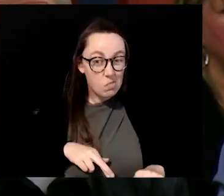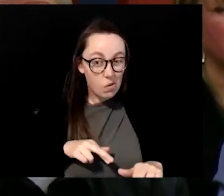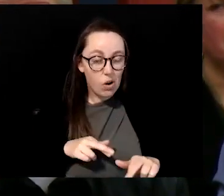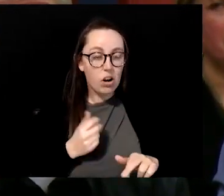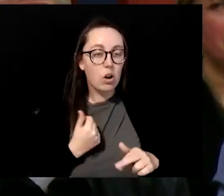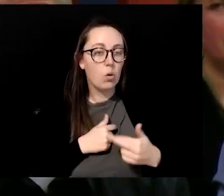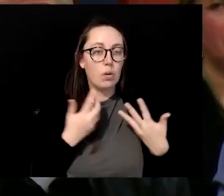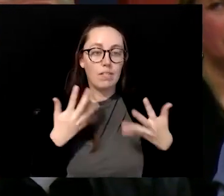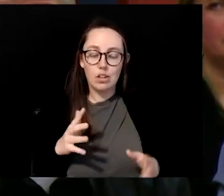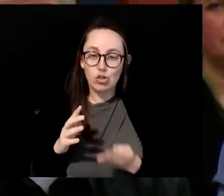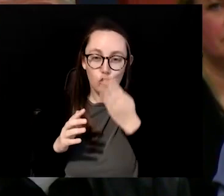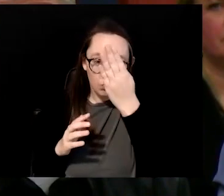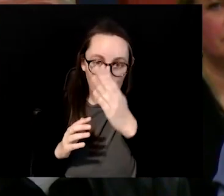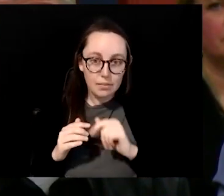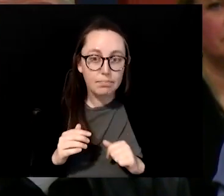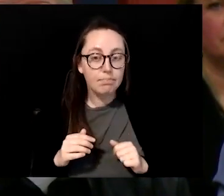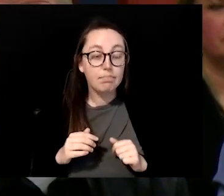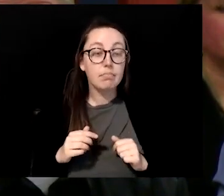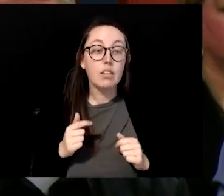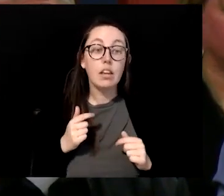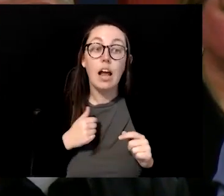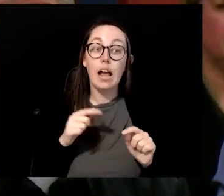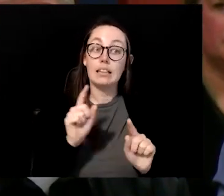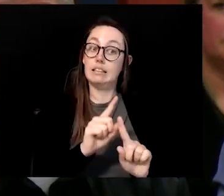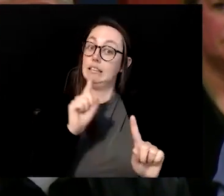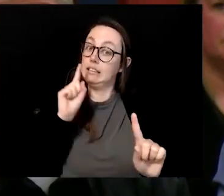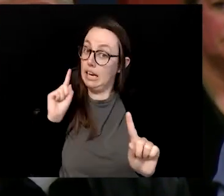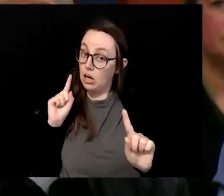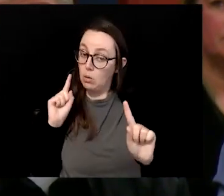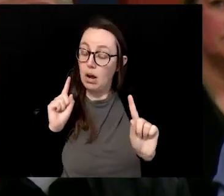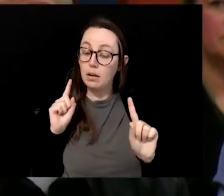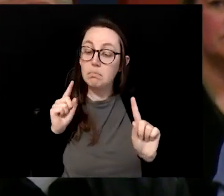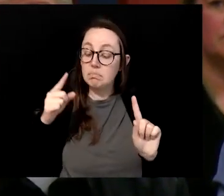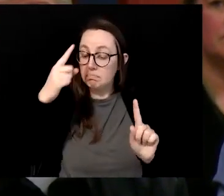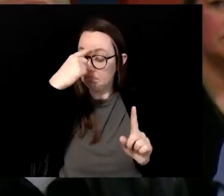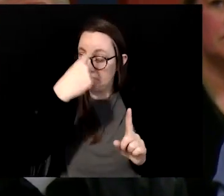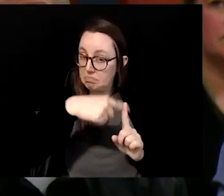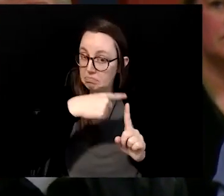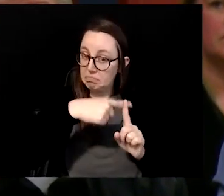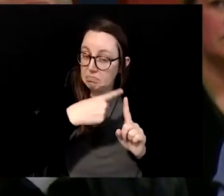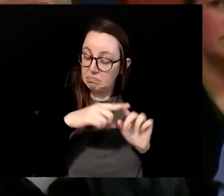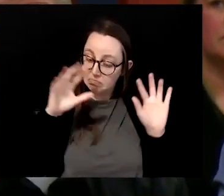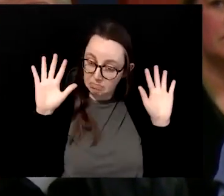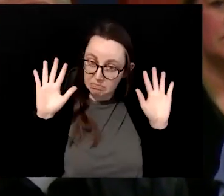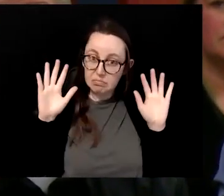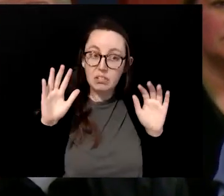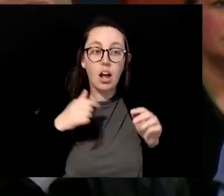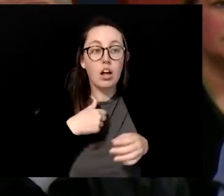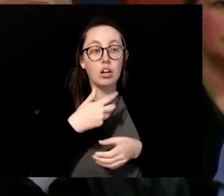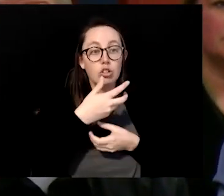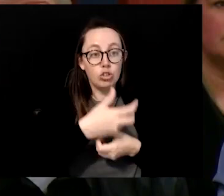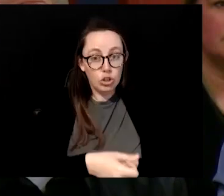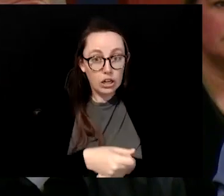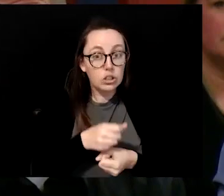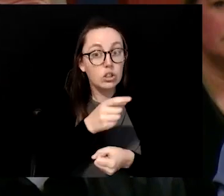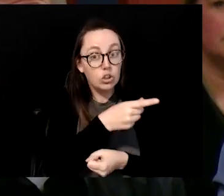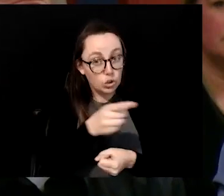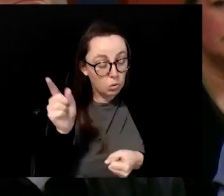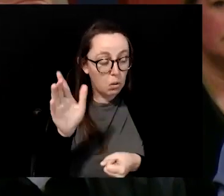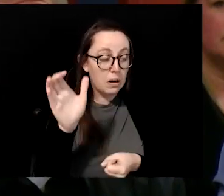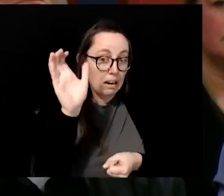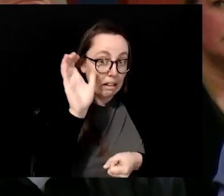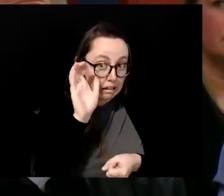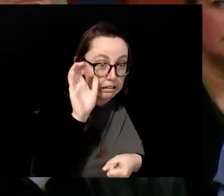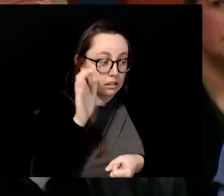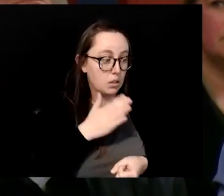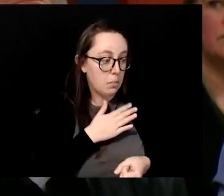stayed away with the best intentions trusting that you would hear my testimony uh in the